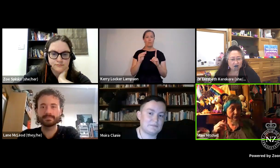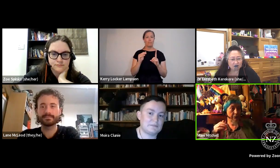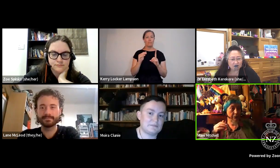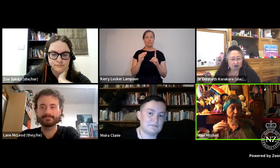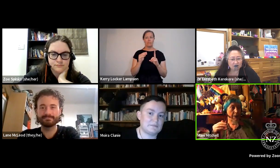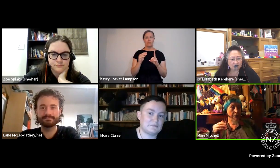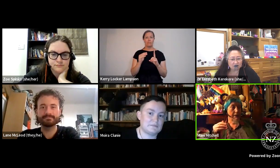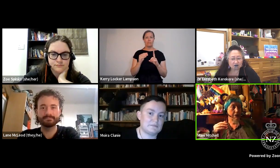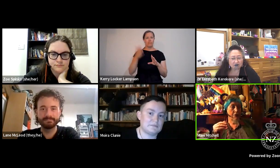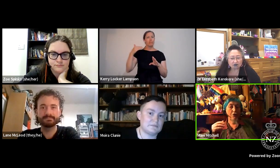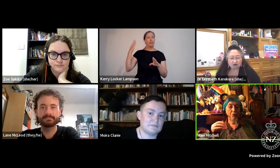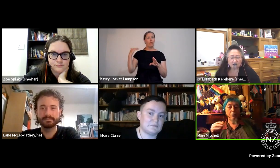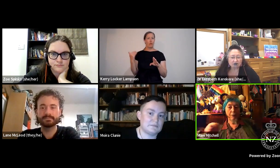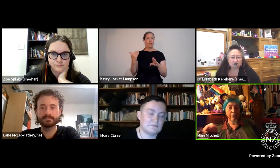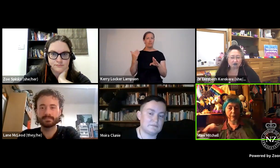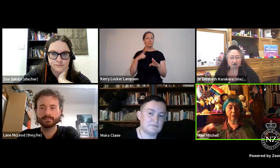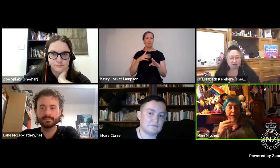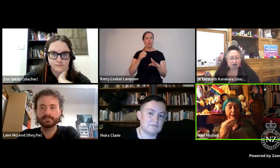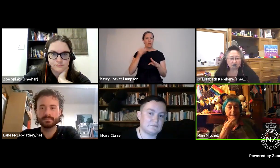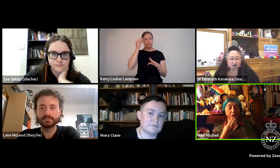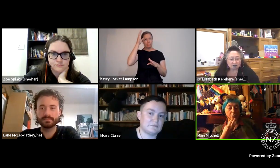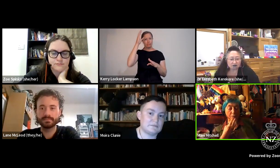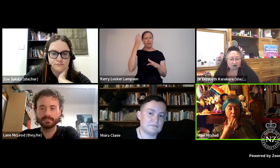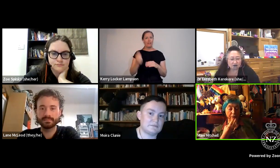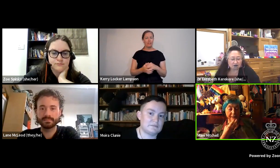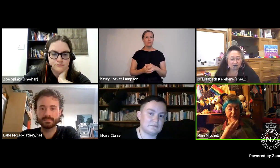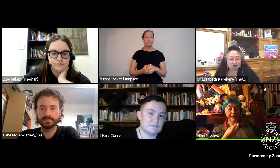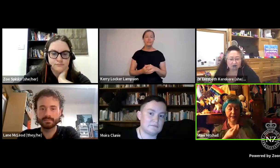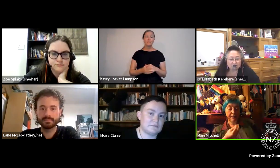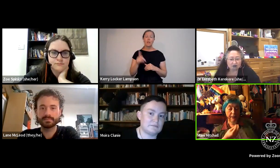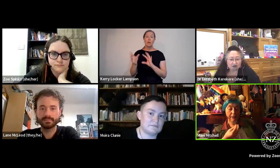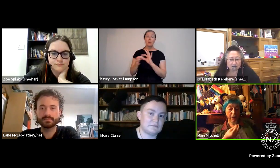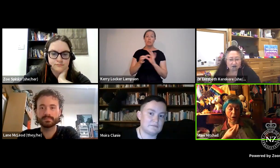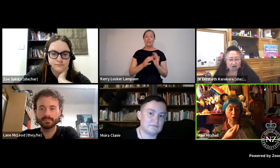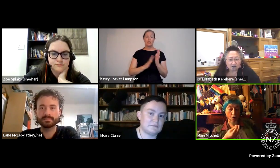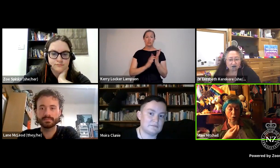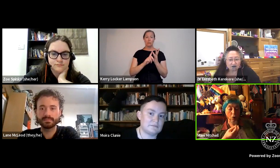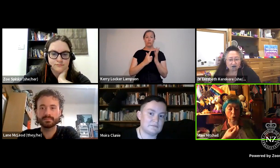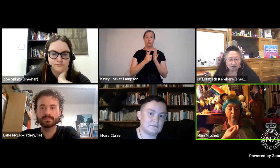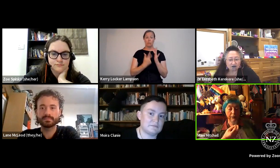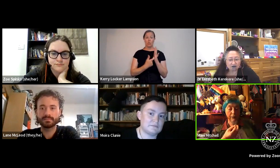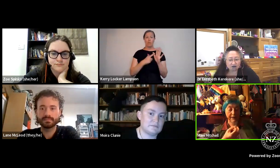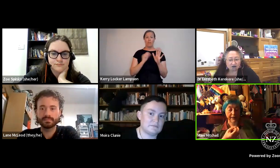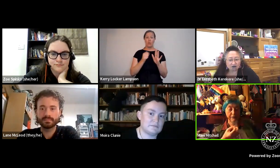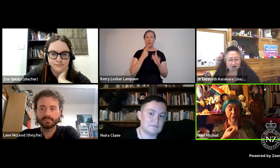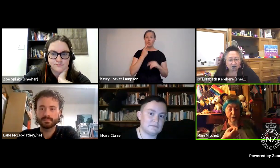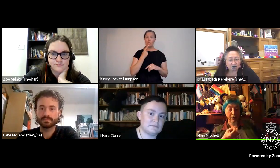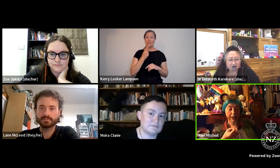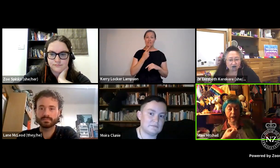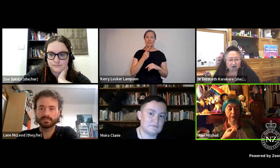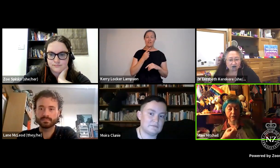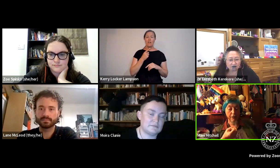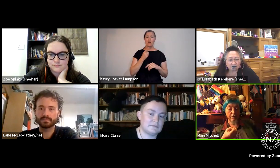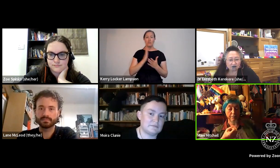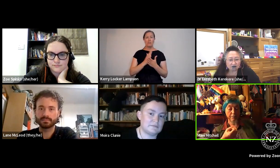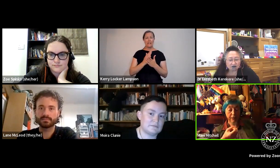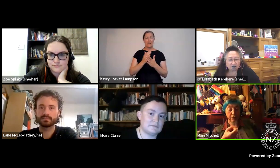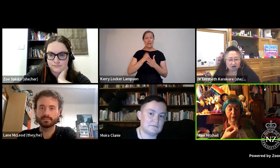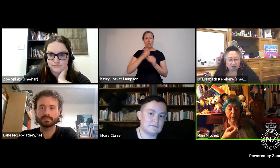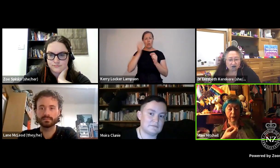this work. So relating to what Moira has just said, that the whole conceptual way